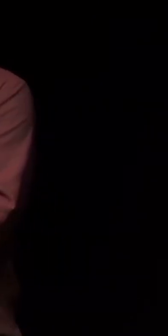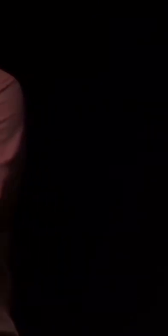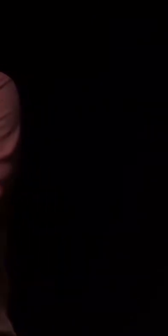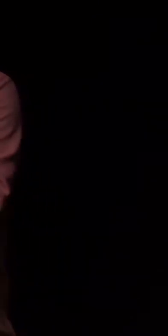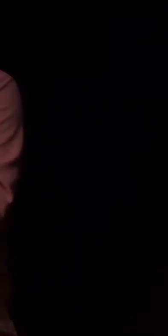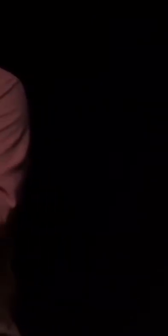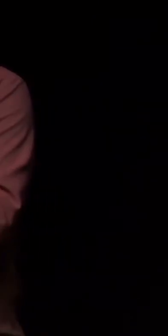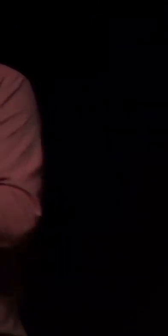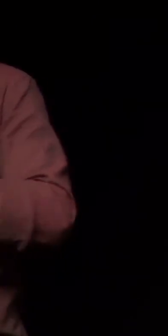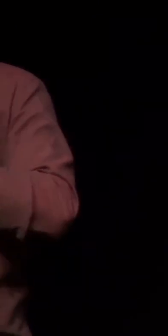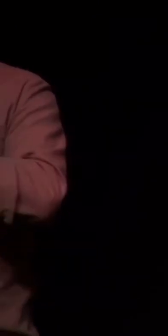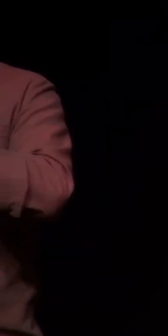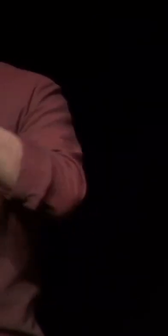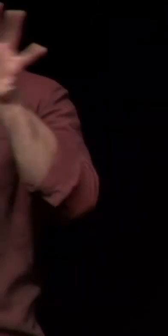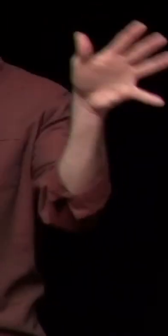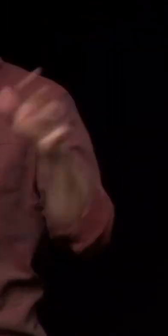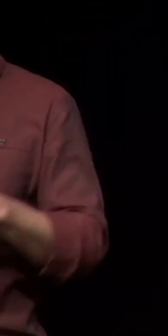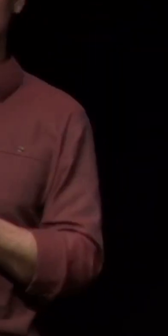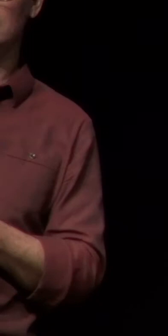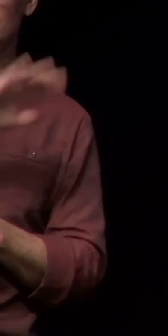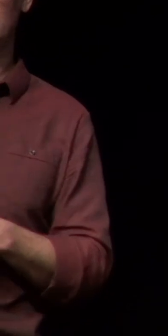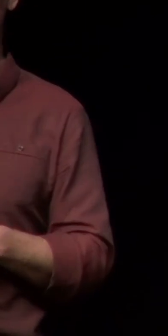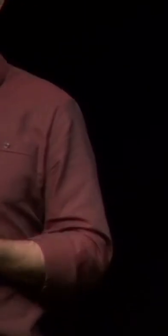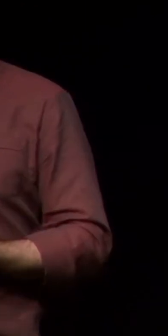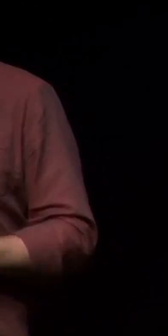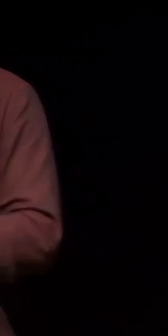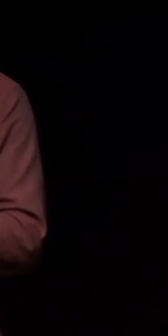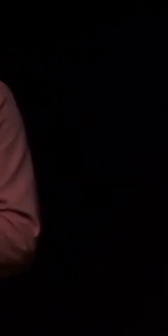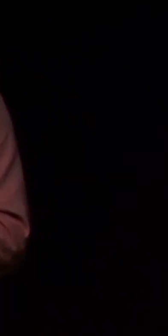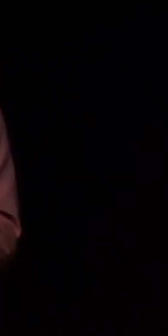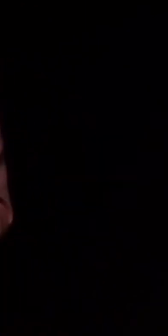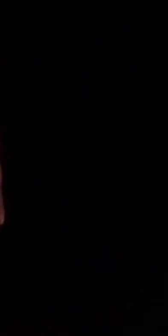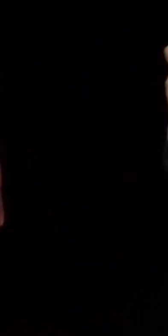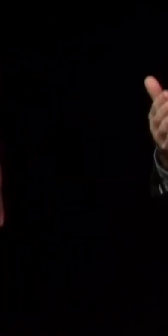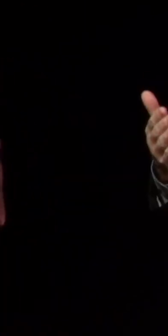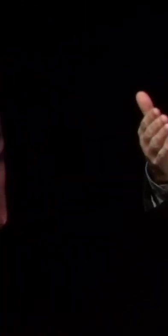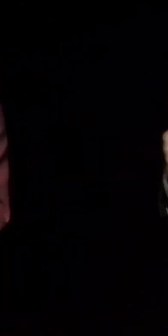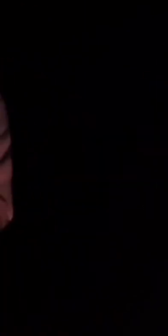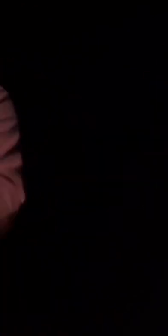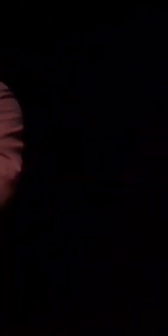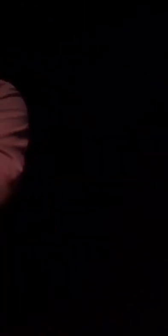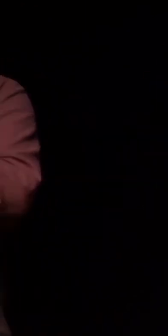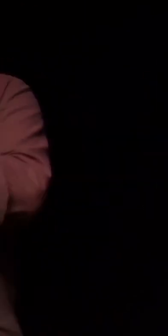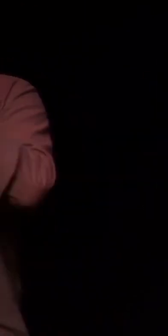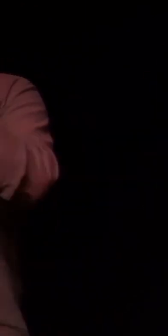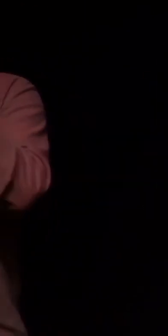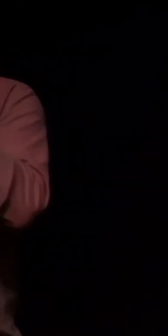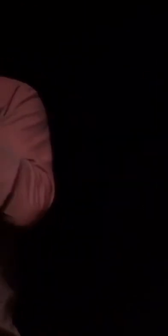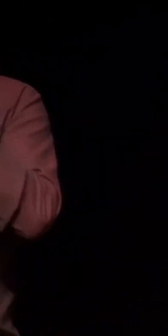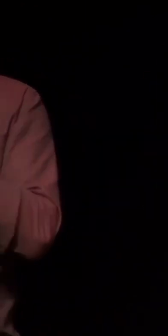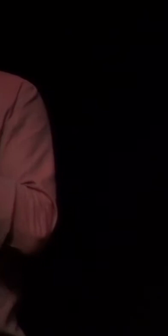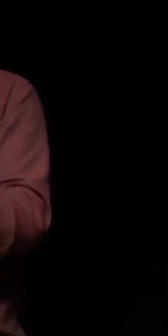accessibility. And again, you know, Ontario wasn't the first jurisdiction in the world to set a 20-year time frame, to say